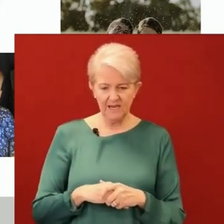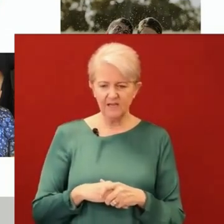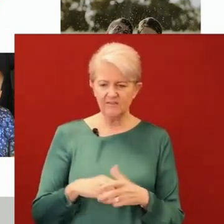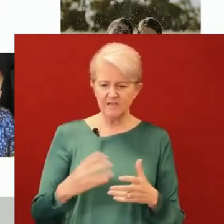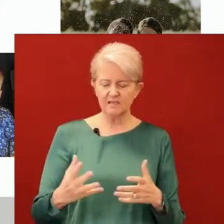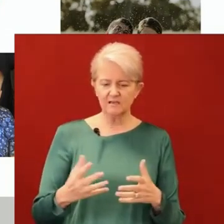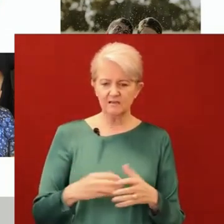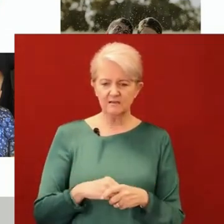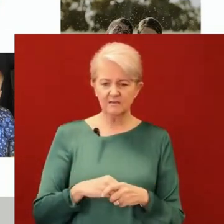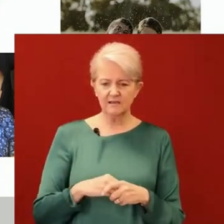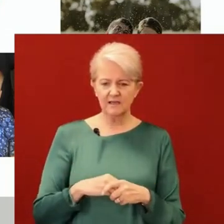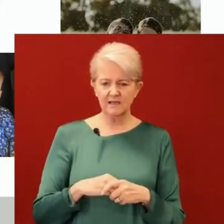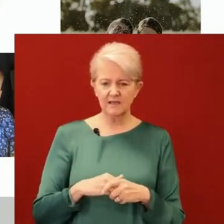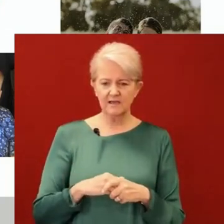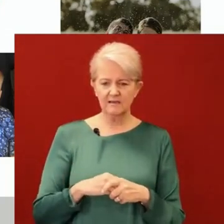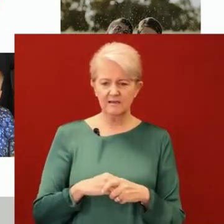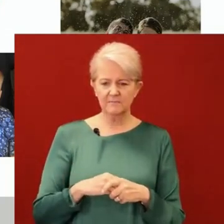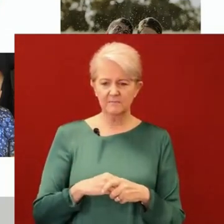And I think